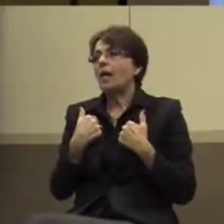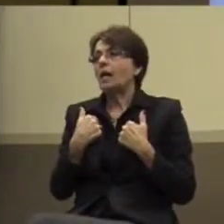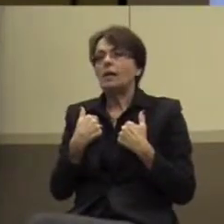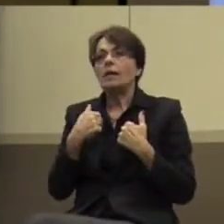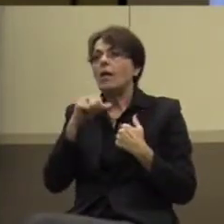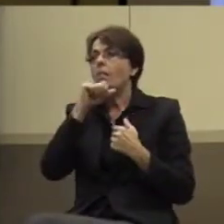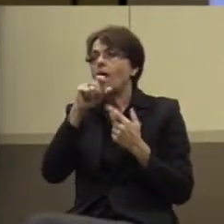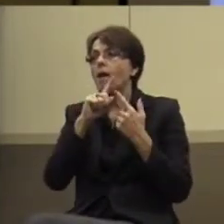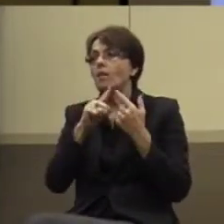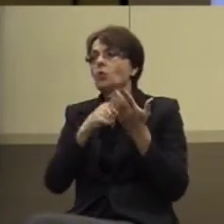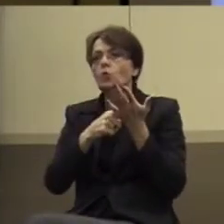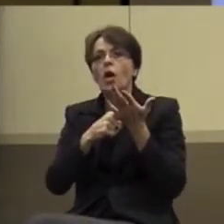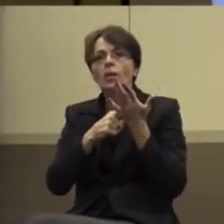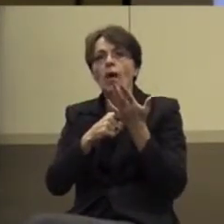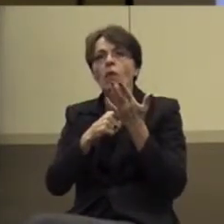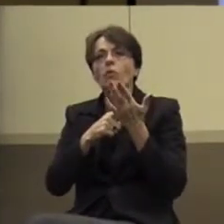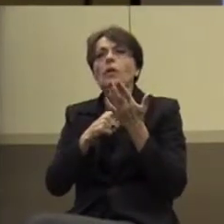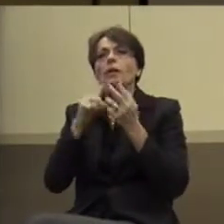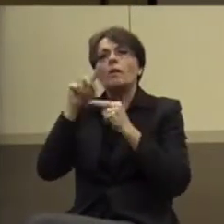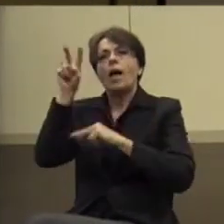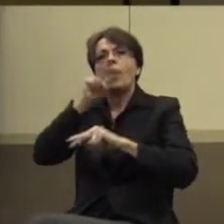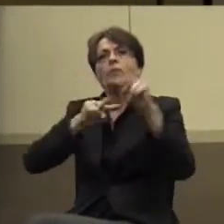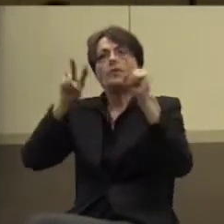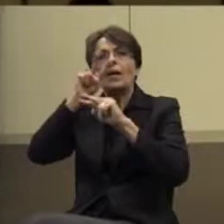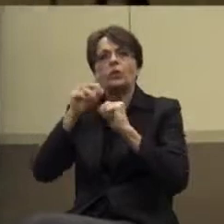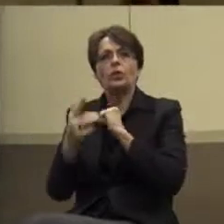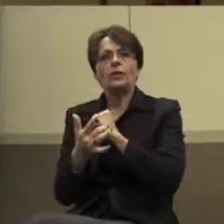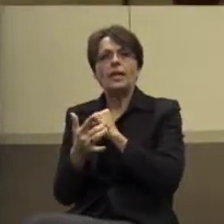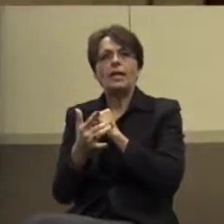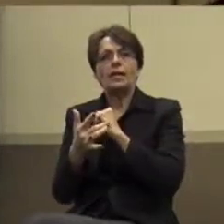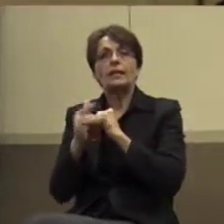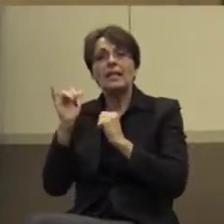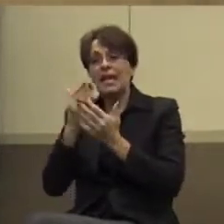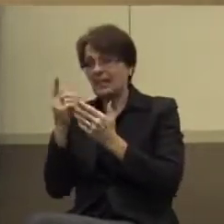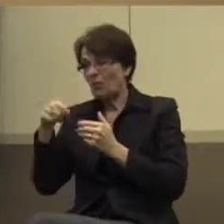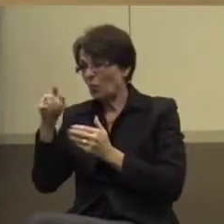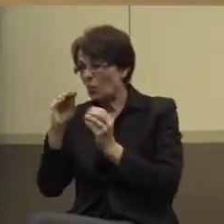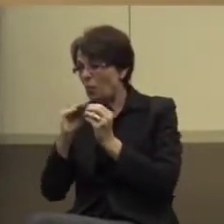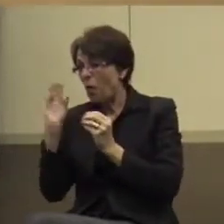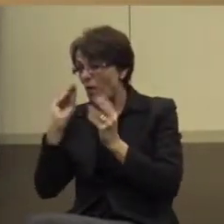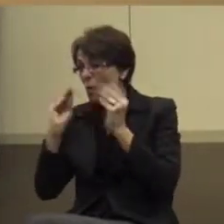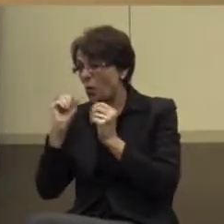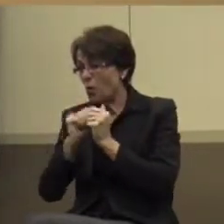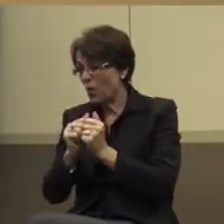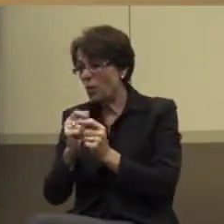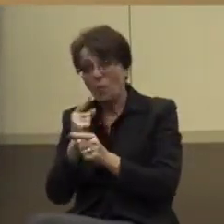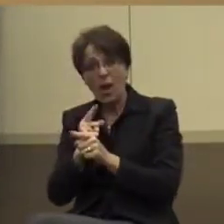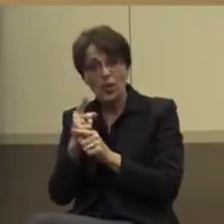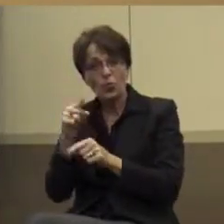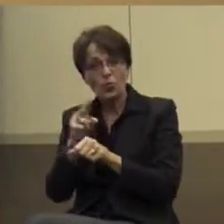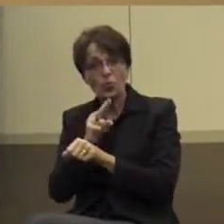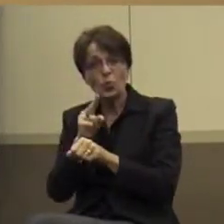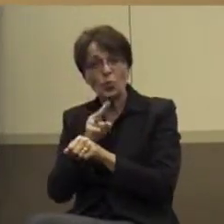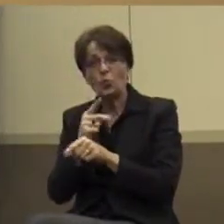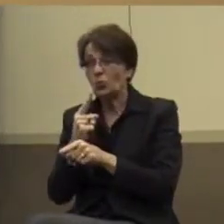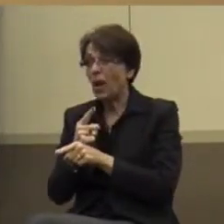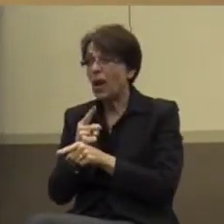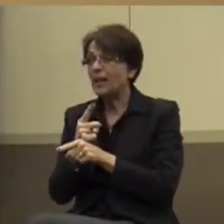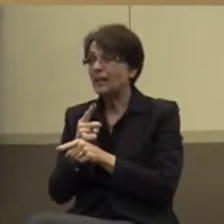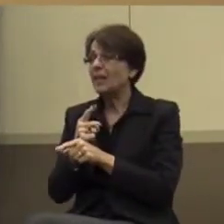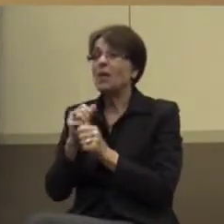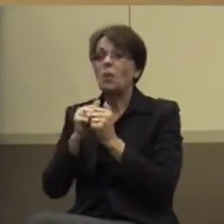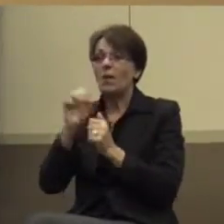love to talk about with observation techniques, okay? This is stuff that you're more familiar with, right? That you're using, right? As far as with